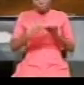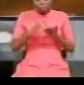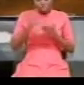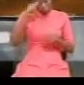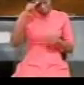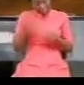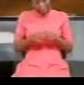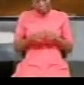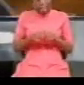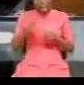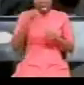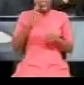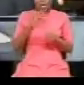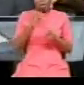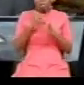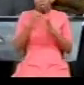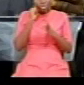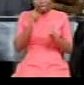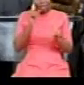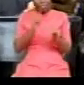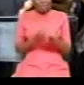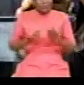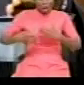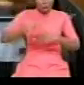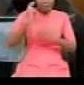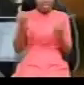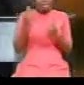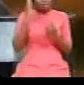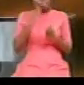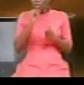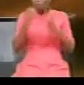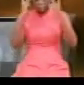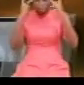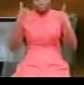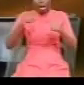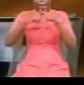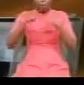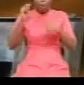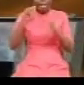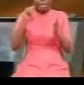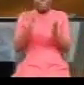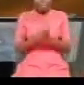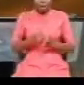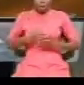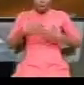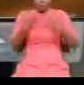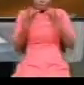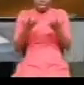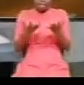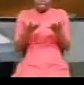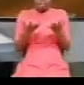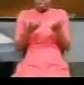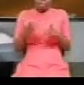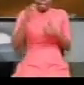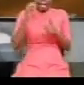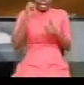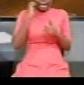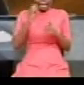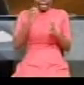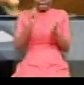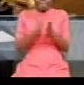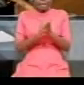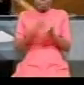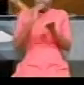Remember, he or she that covers his sin shall not prosper, but he that confesses, he